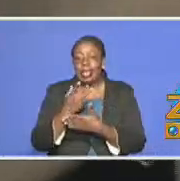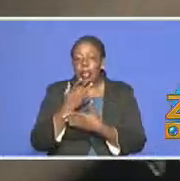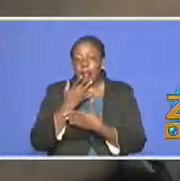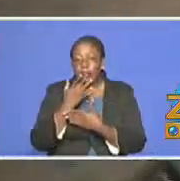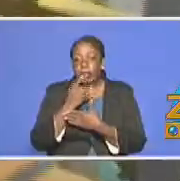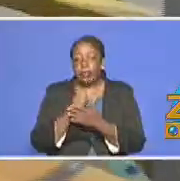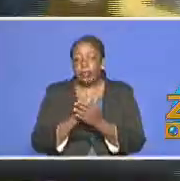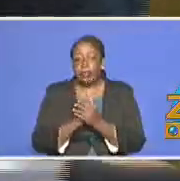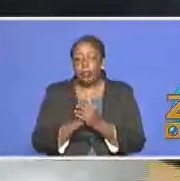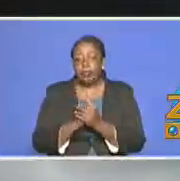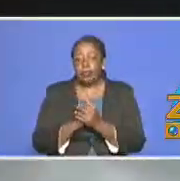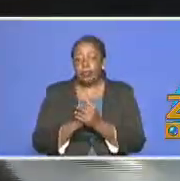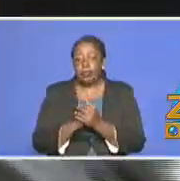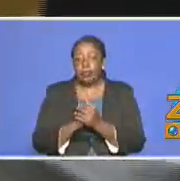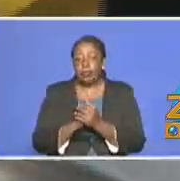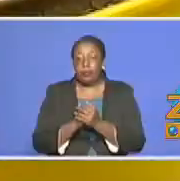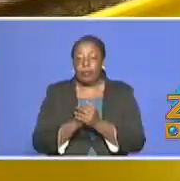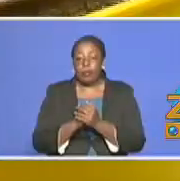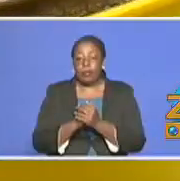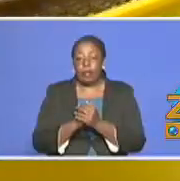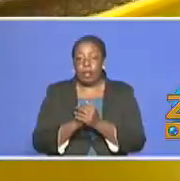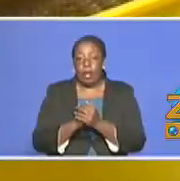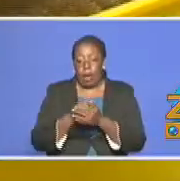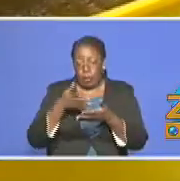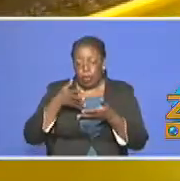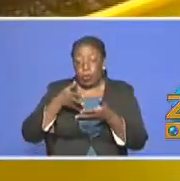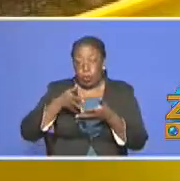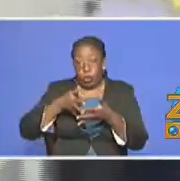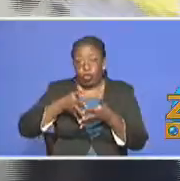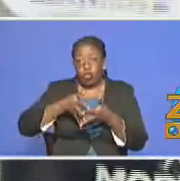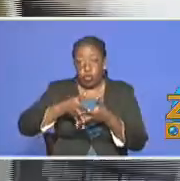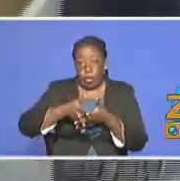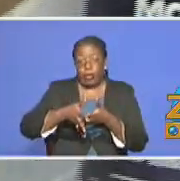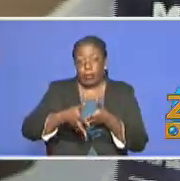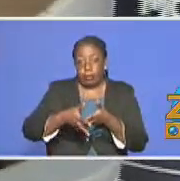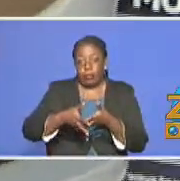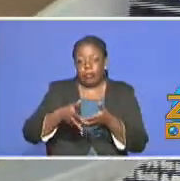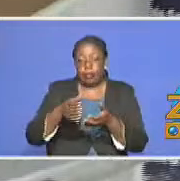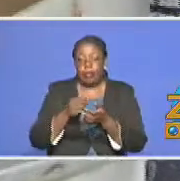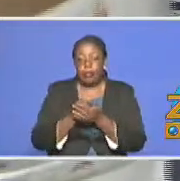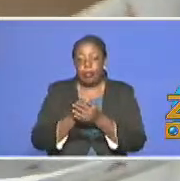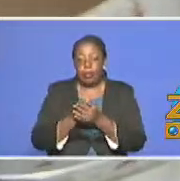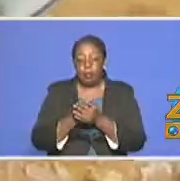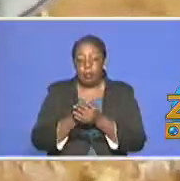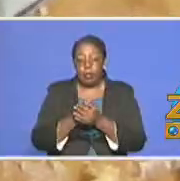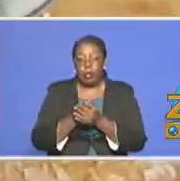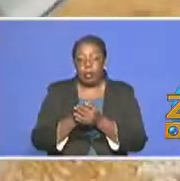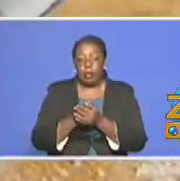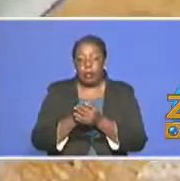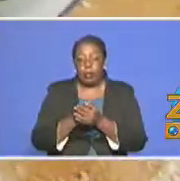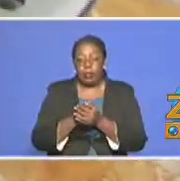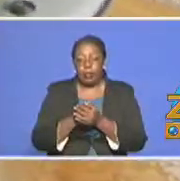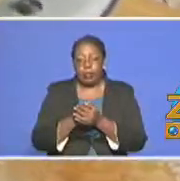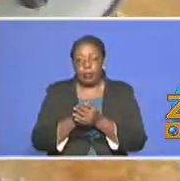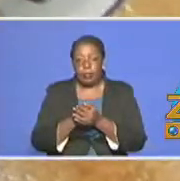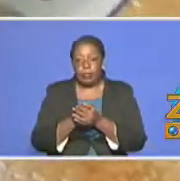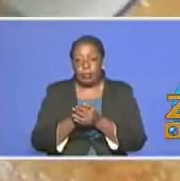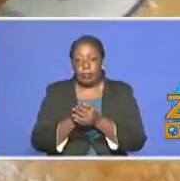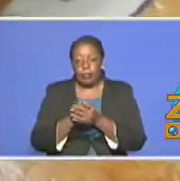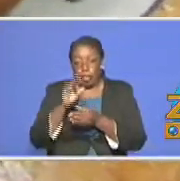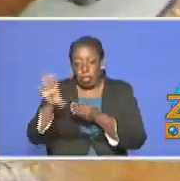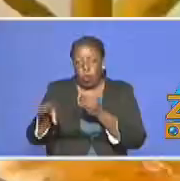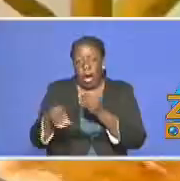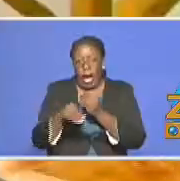and it boils up. I'm gonna strain it so the stuff won't be in the stew. Put it back in the pot. Yes, sir. Now I'm gonna add the